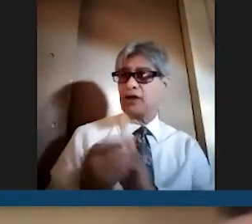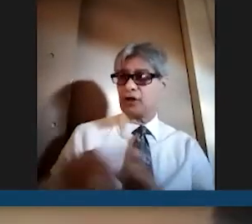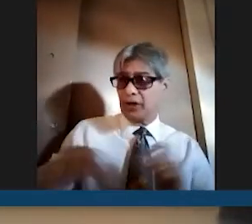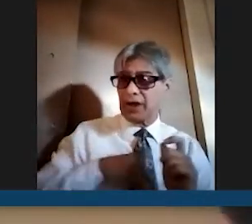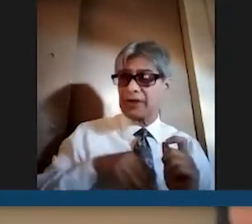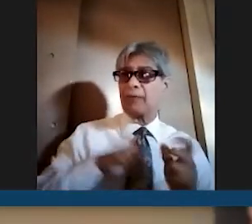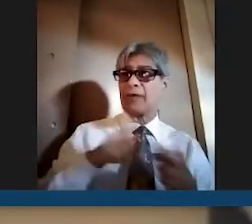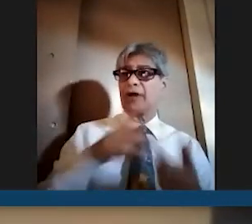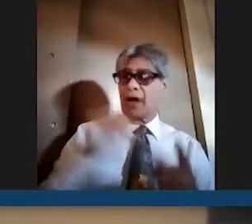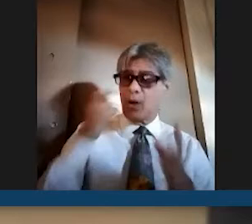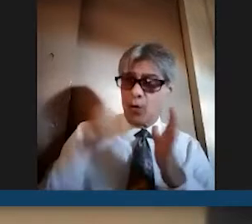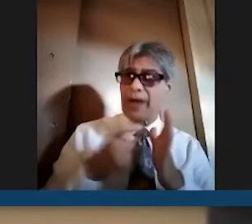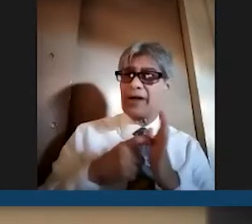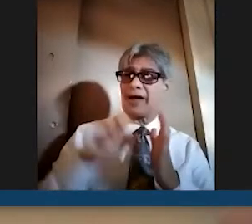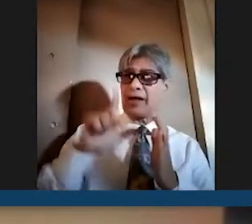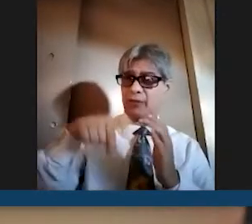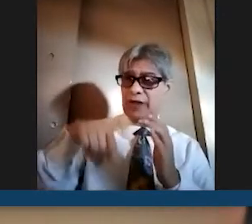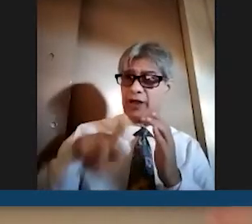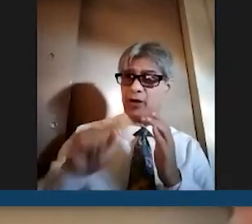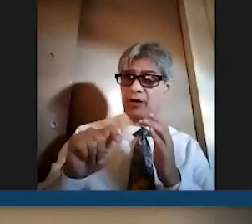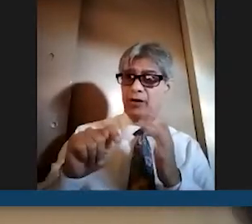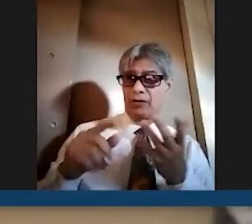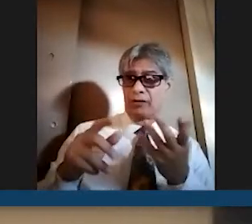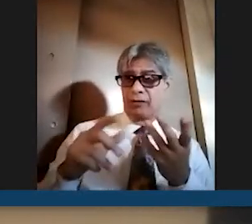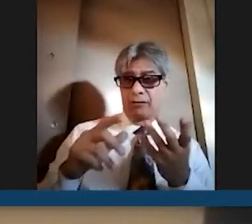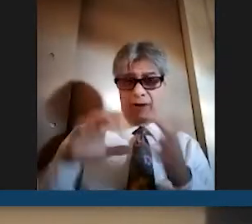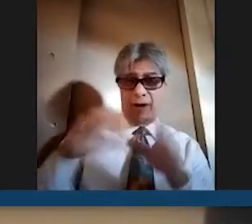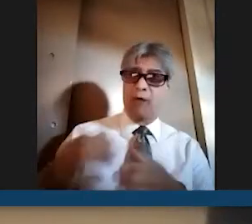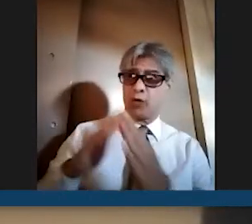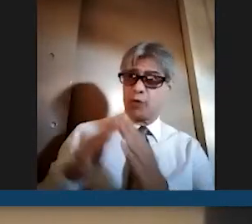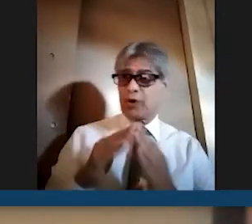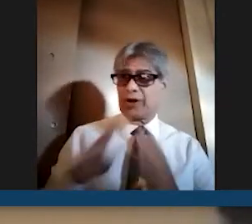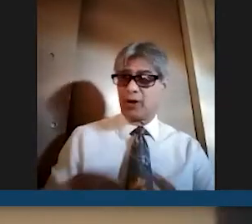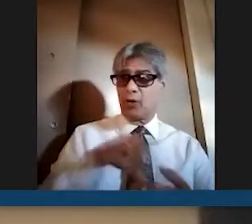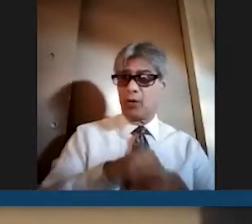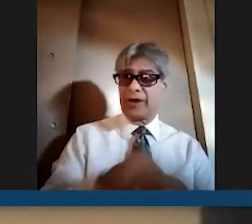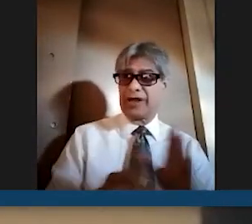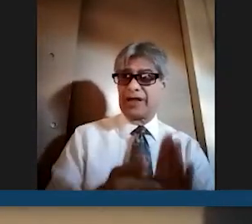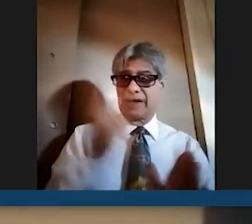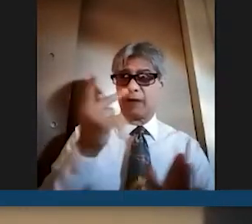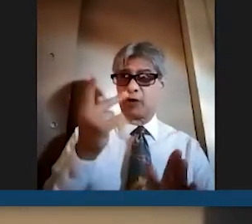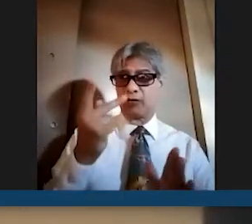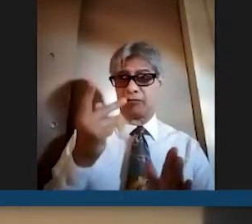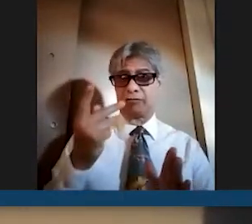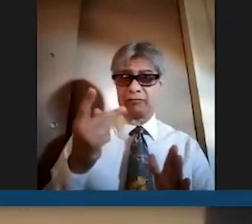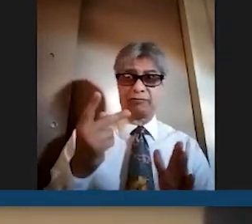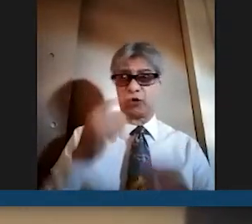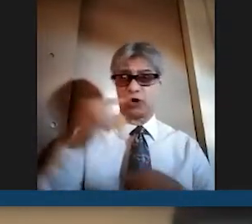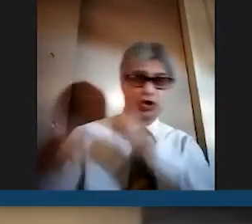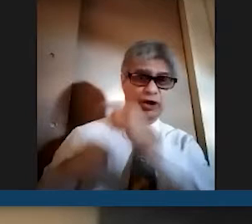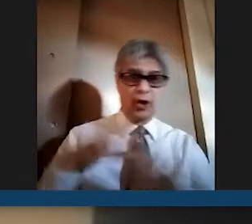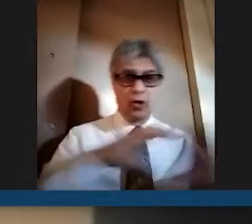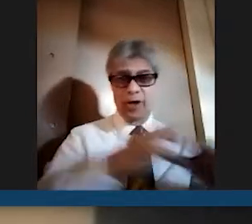and recognizing the LGBTQ plus community within the older generation? Is that